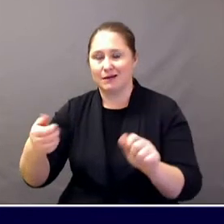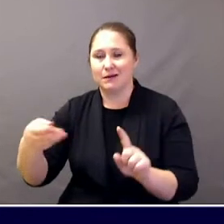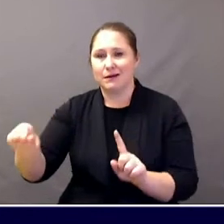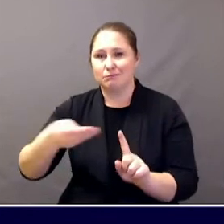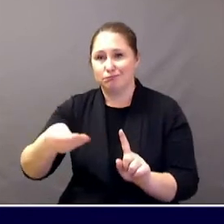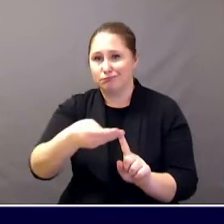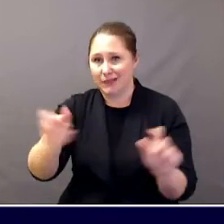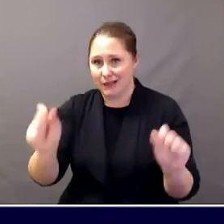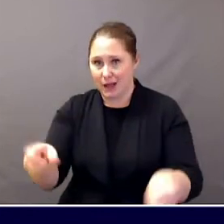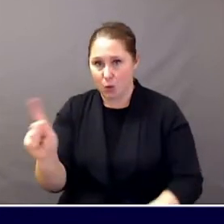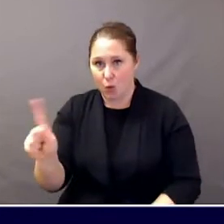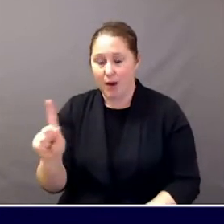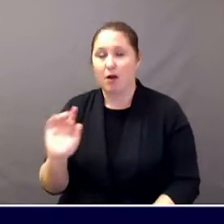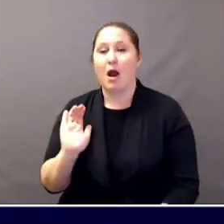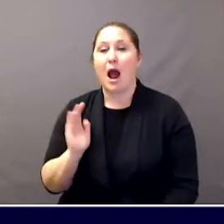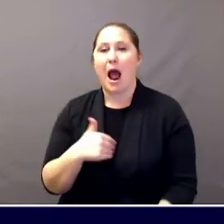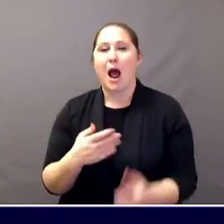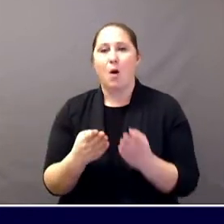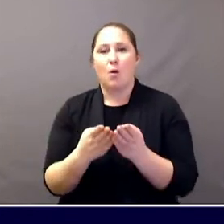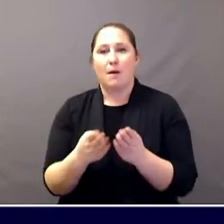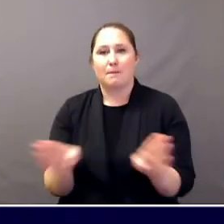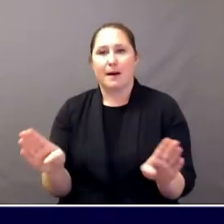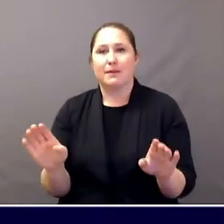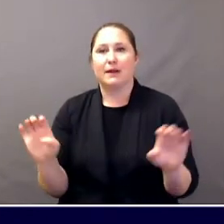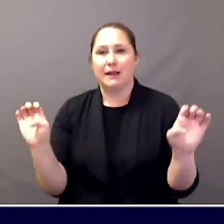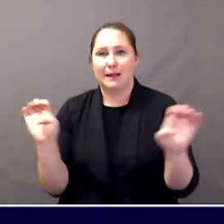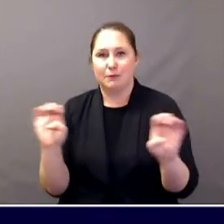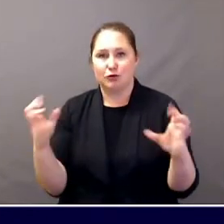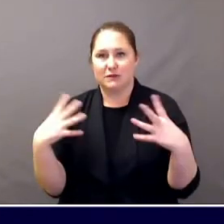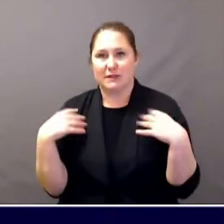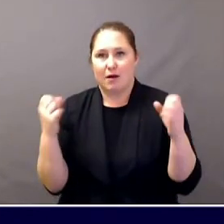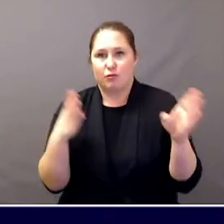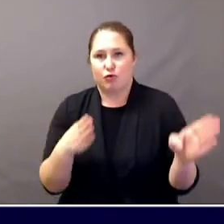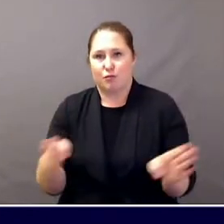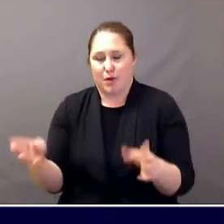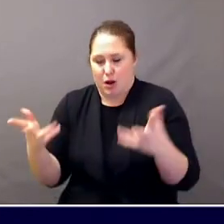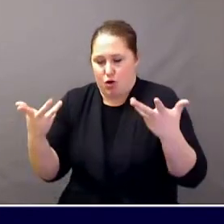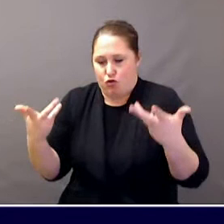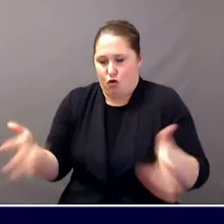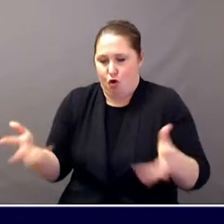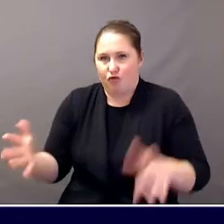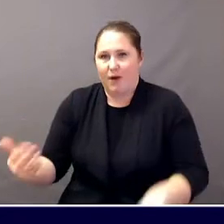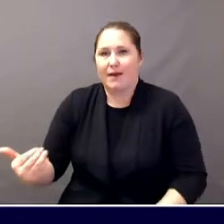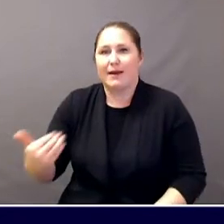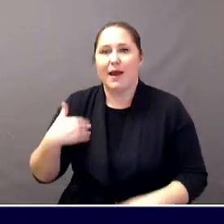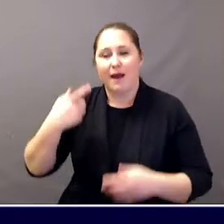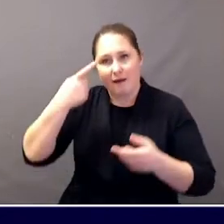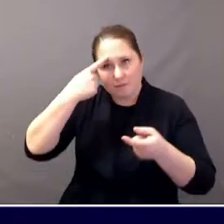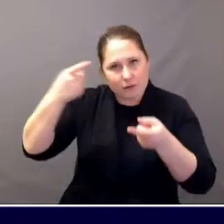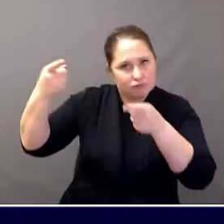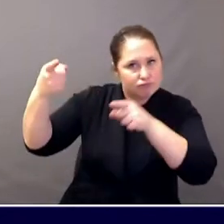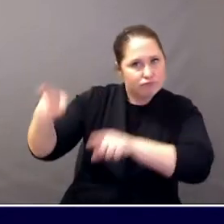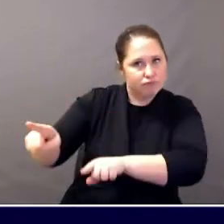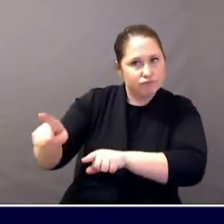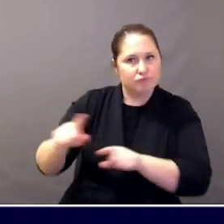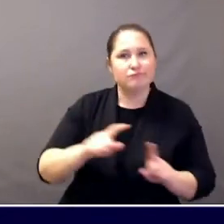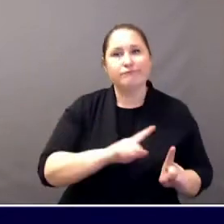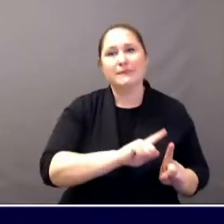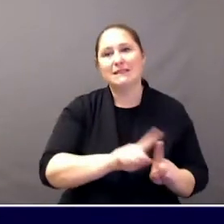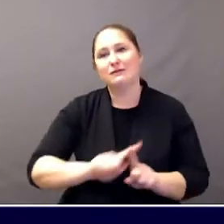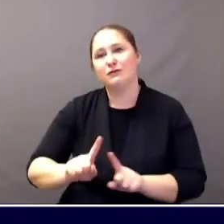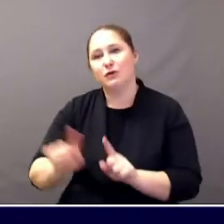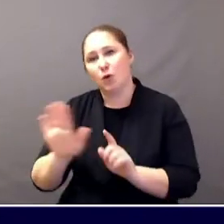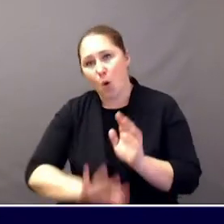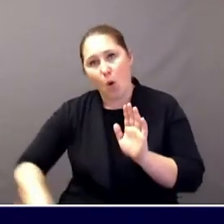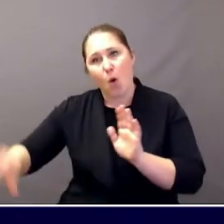health emergency preparedness, for years now, we have already had and maintained agreements with locations across the state